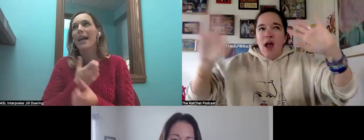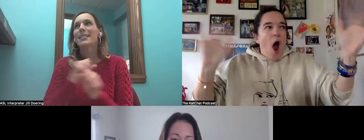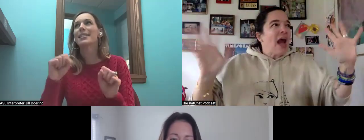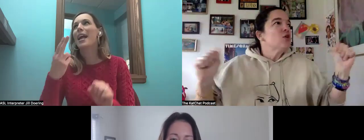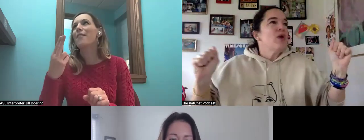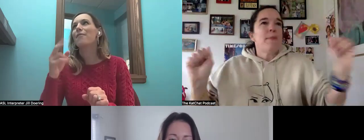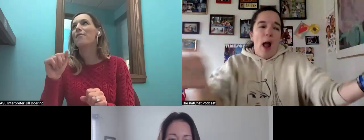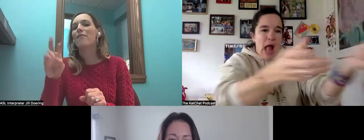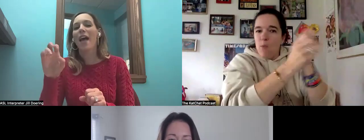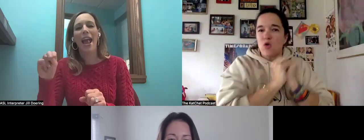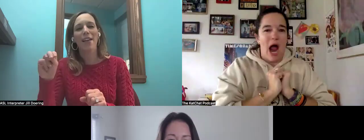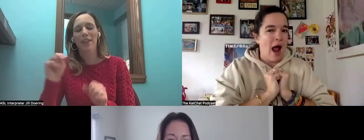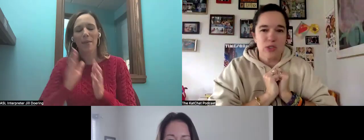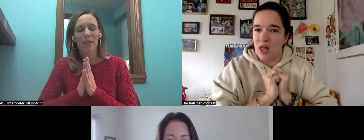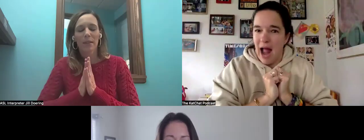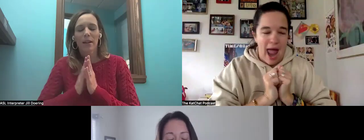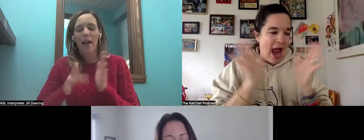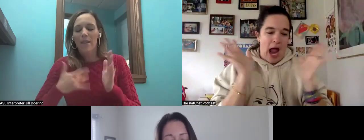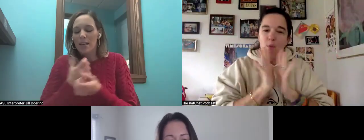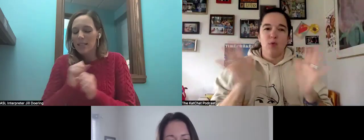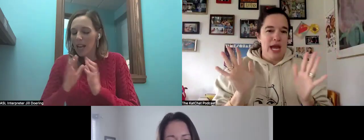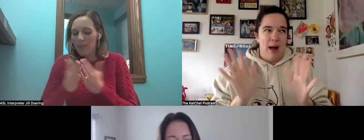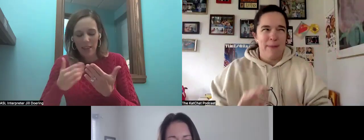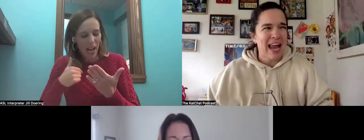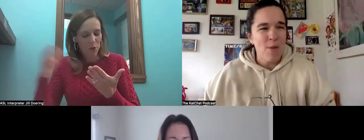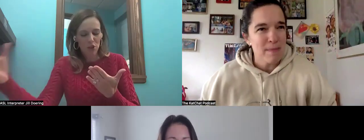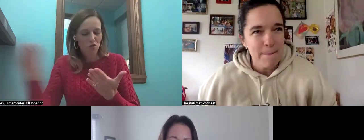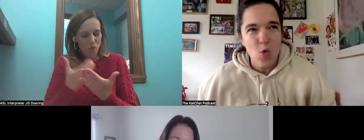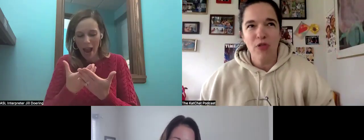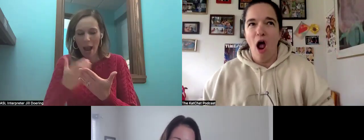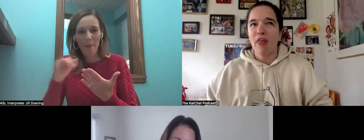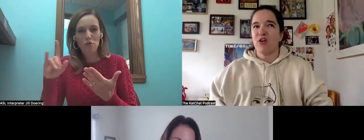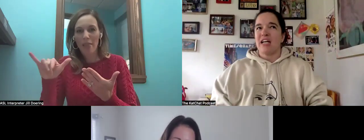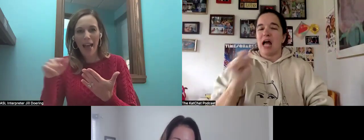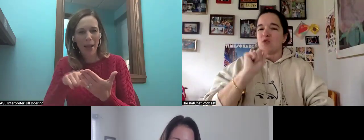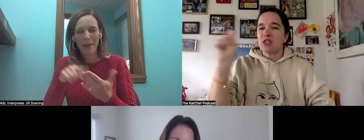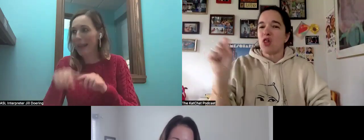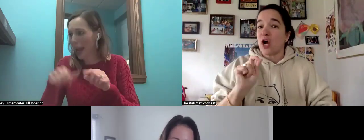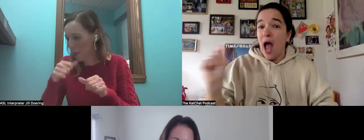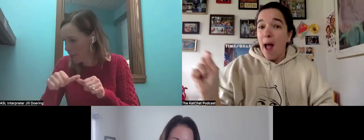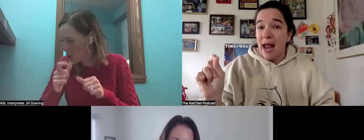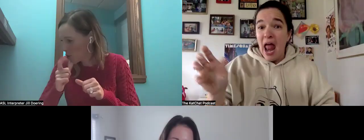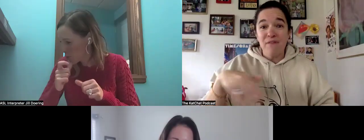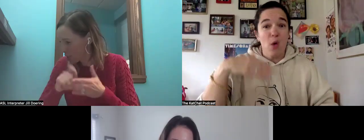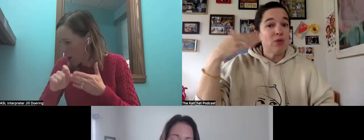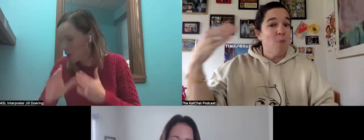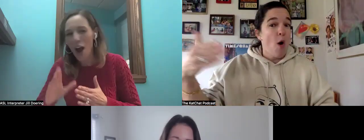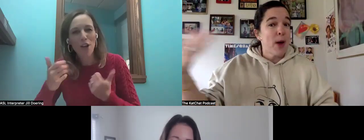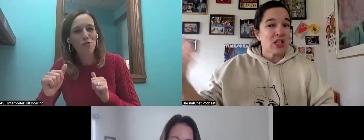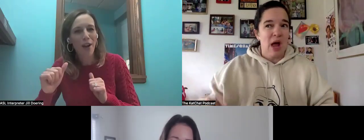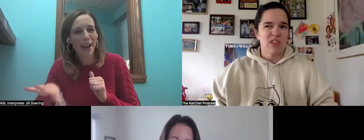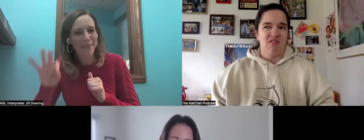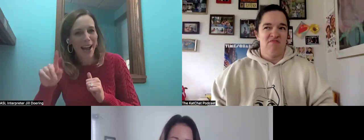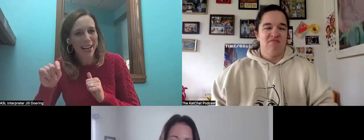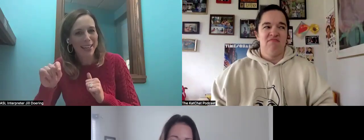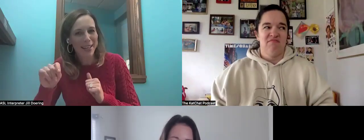like, I need to read a book. I'm like, I will grab July. I will read it. I can't remember who the author is. I tried to look it up. If there were more